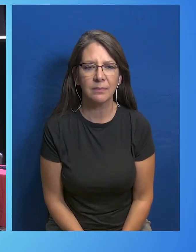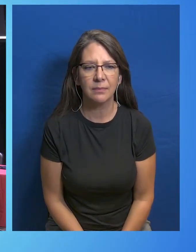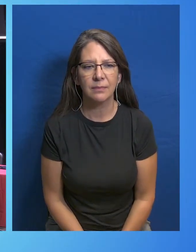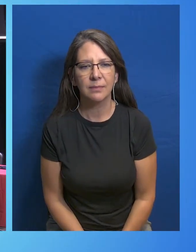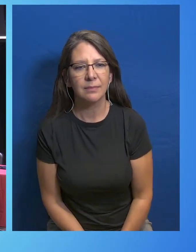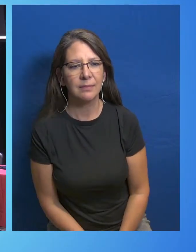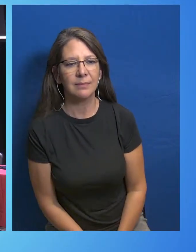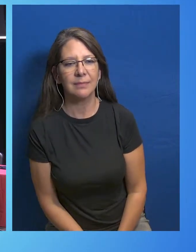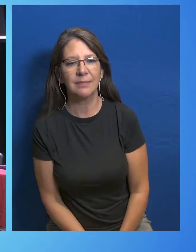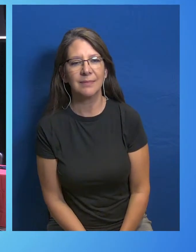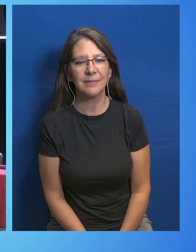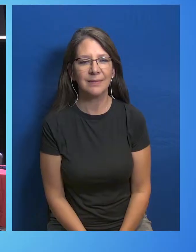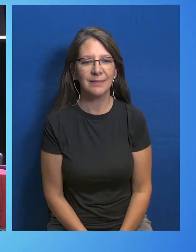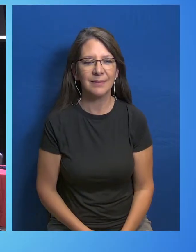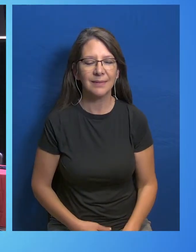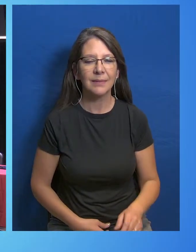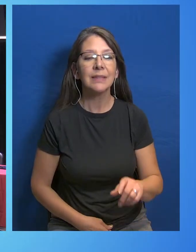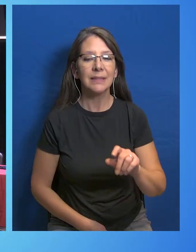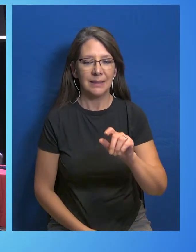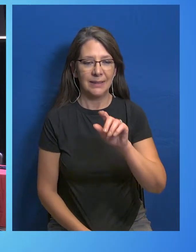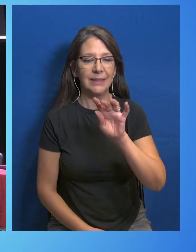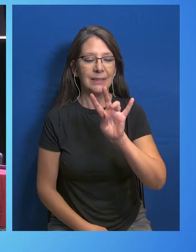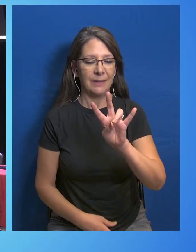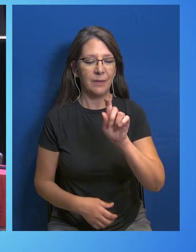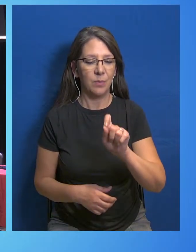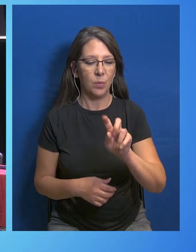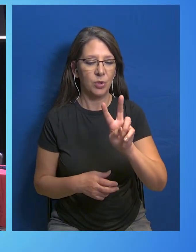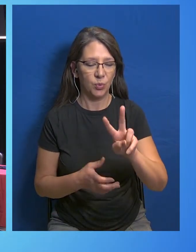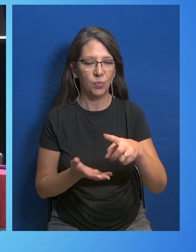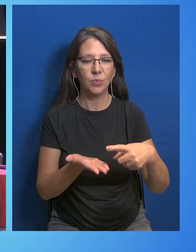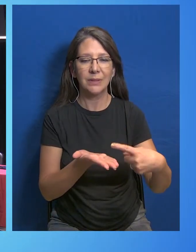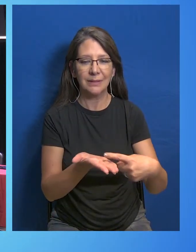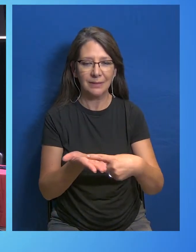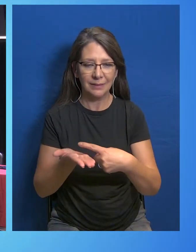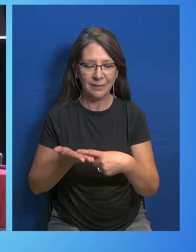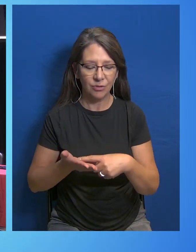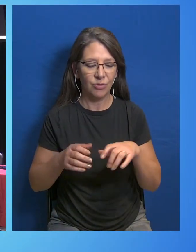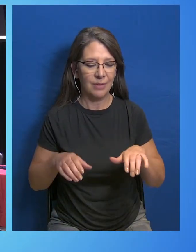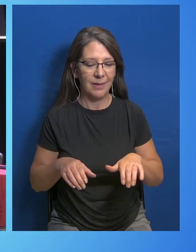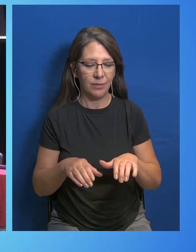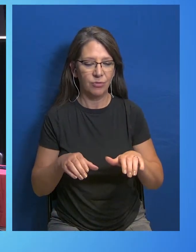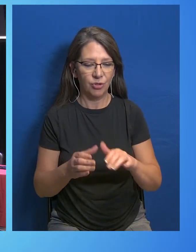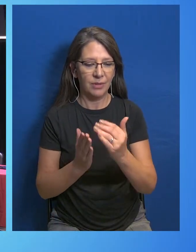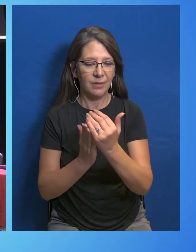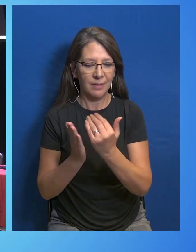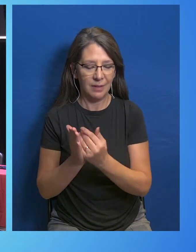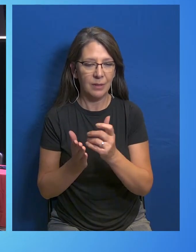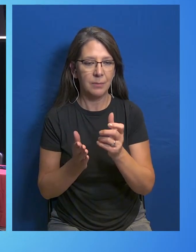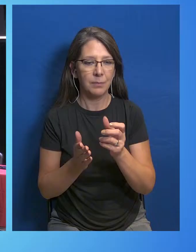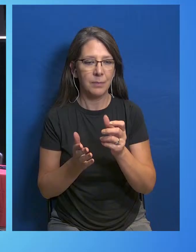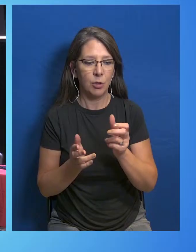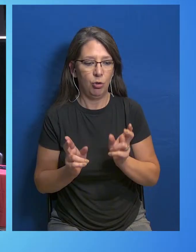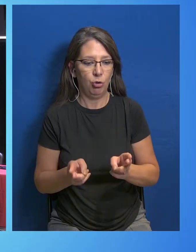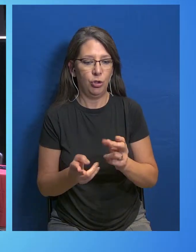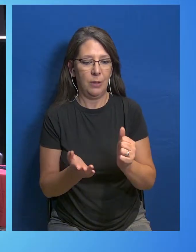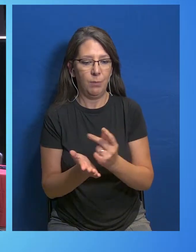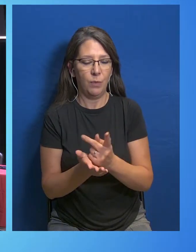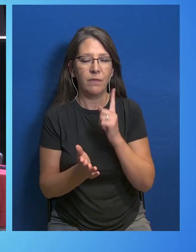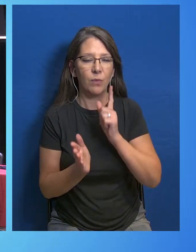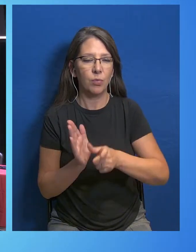don't know if that was me. We're at 7.2, which is a discussion and action item, the urgent approval of revised